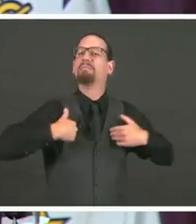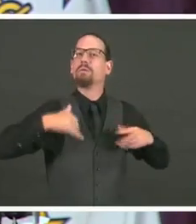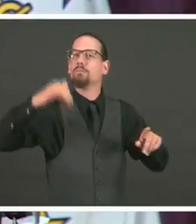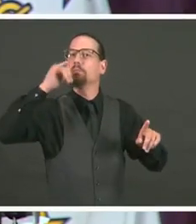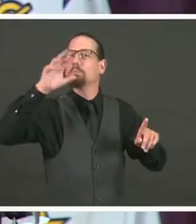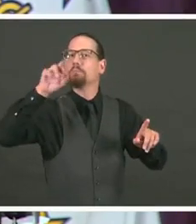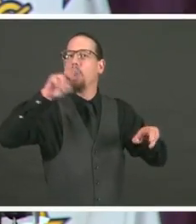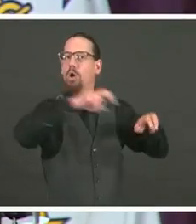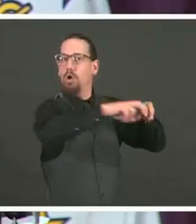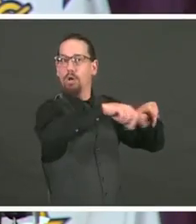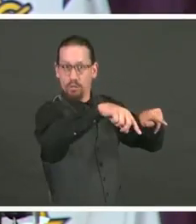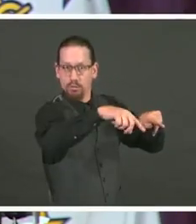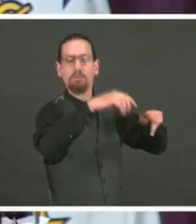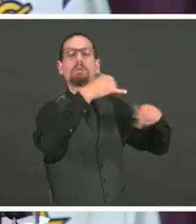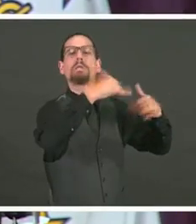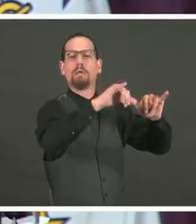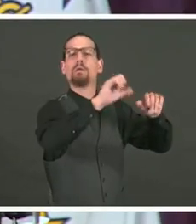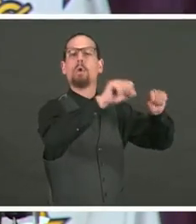be closed.